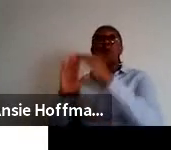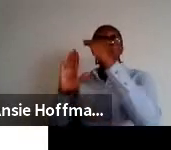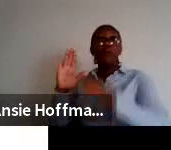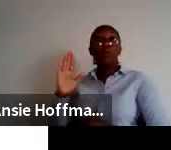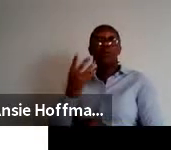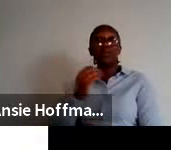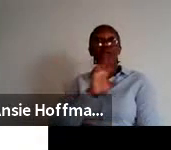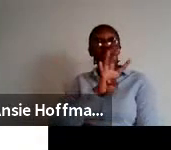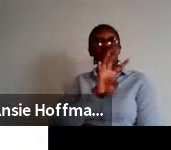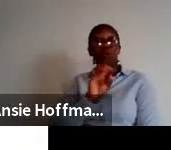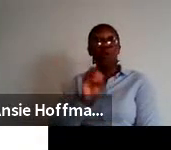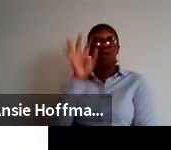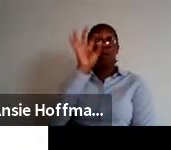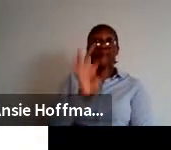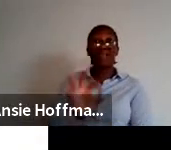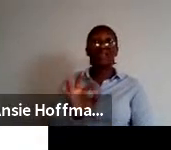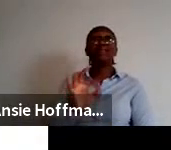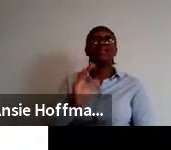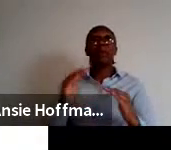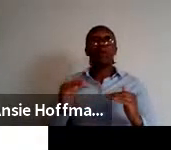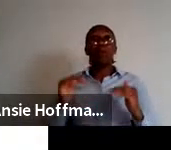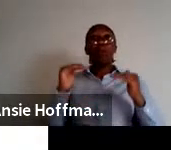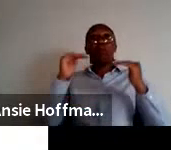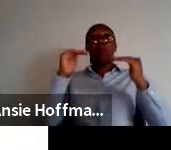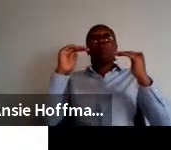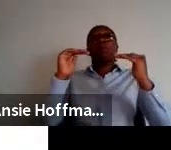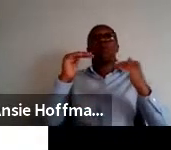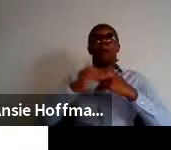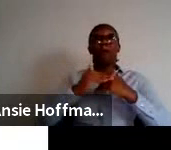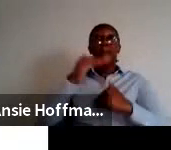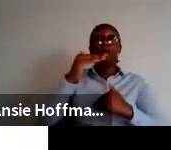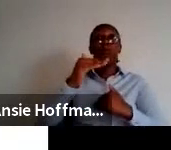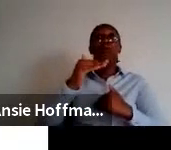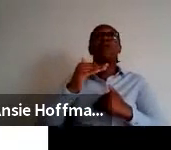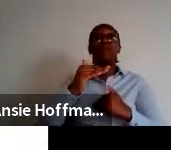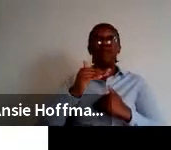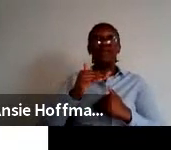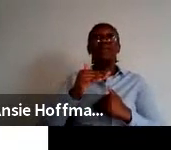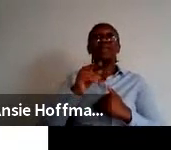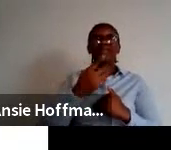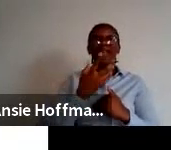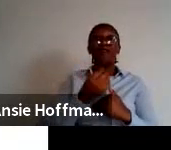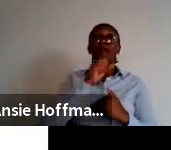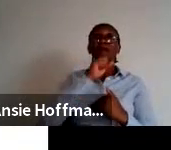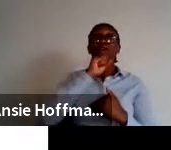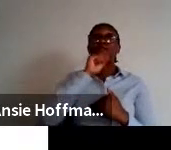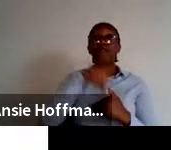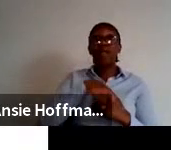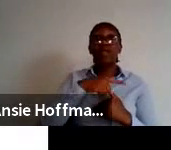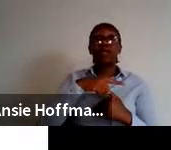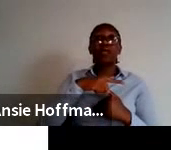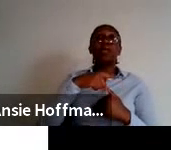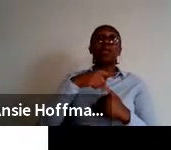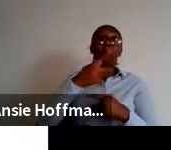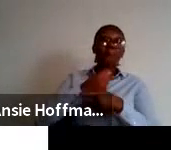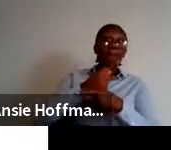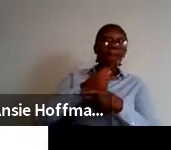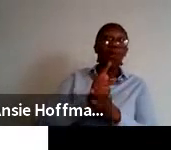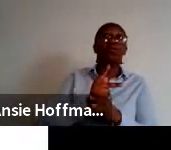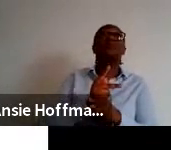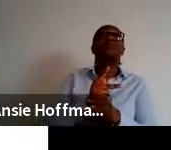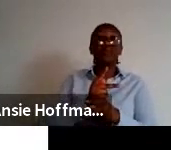400% increase in the take of the fake goods related to fighting